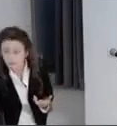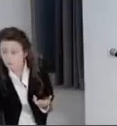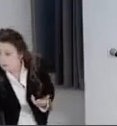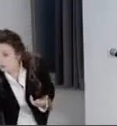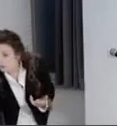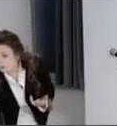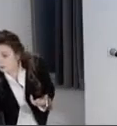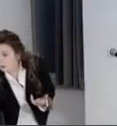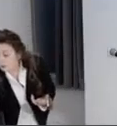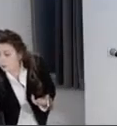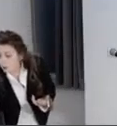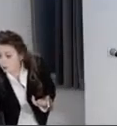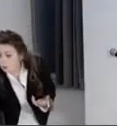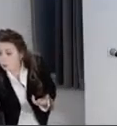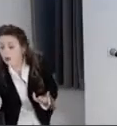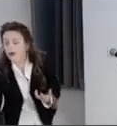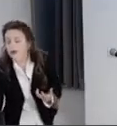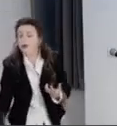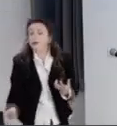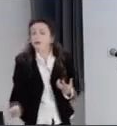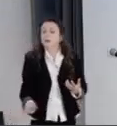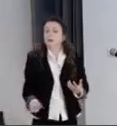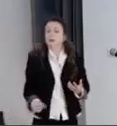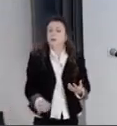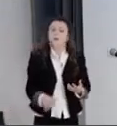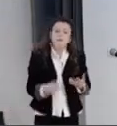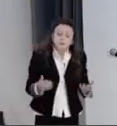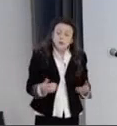of it. So I